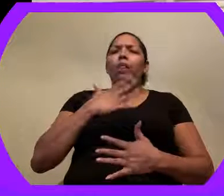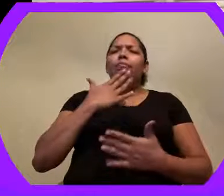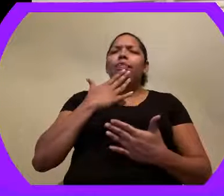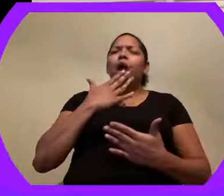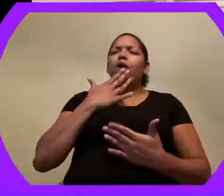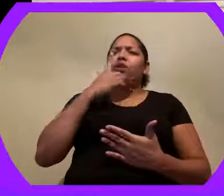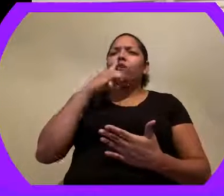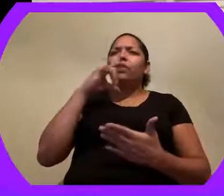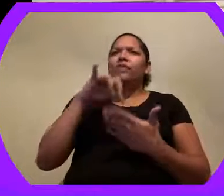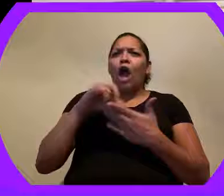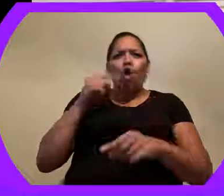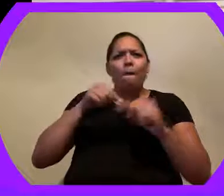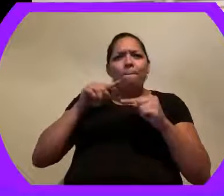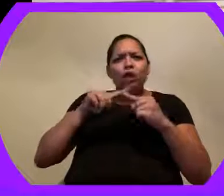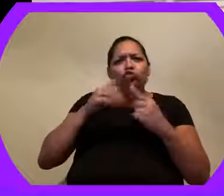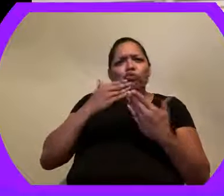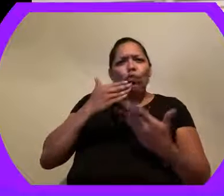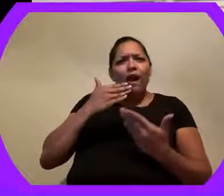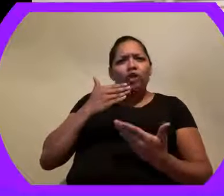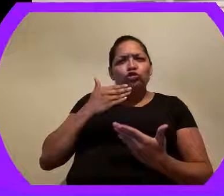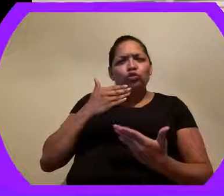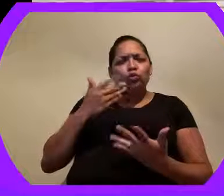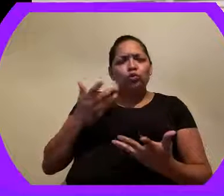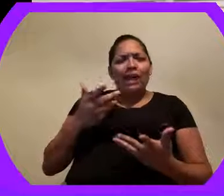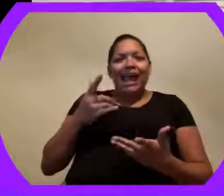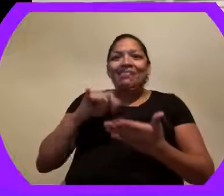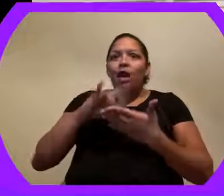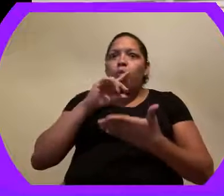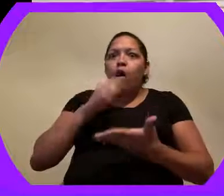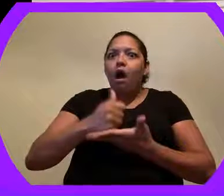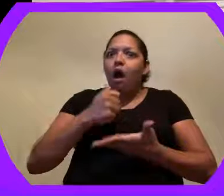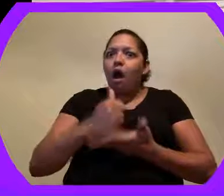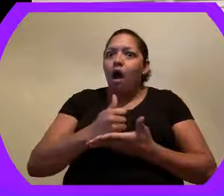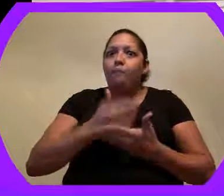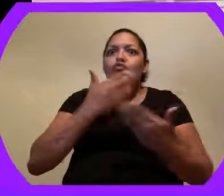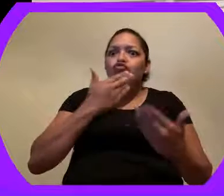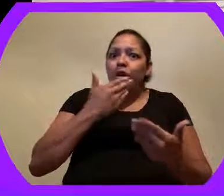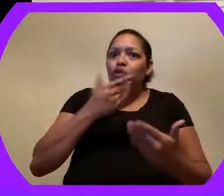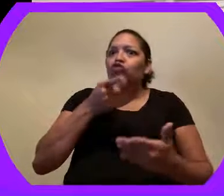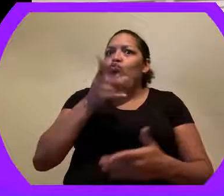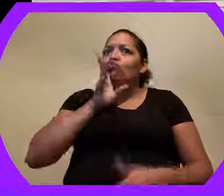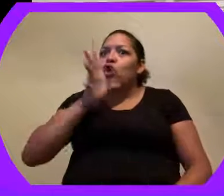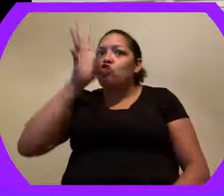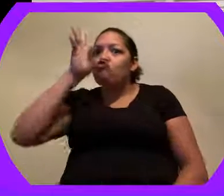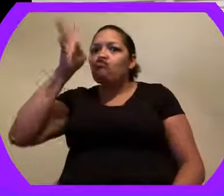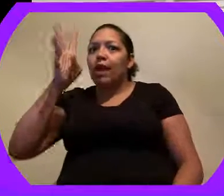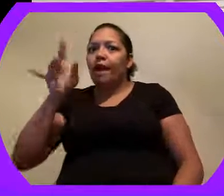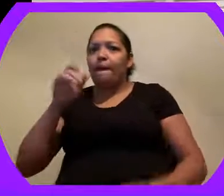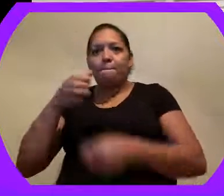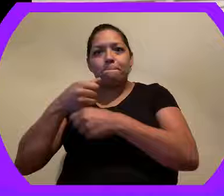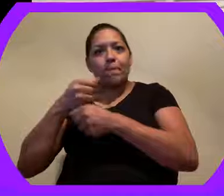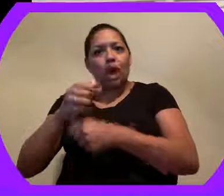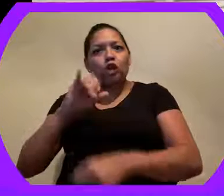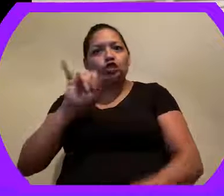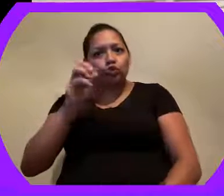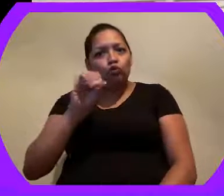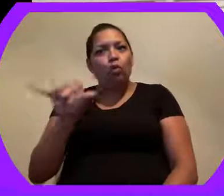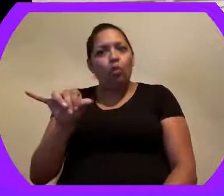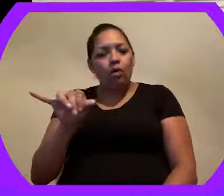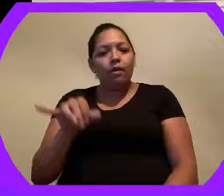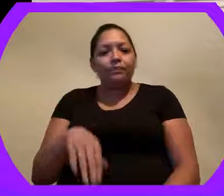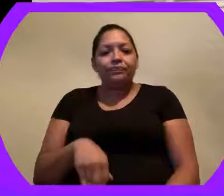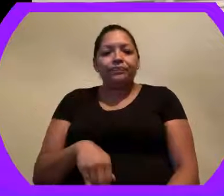you and really create gratitude for it. Again, we go back to gratitude. Gratitude will help you, the practice of gratitude will help you create joy as